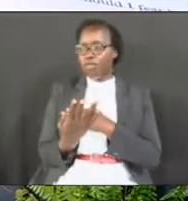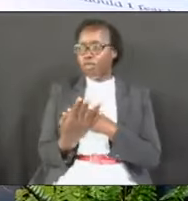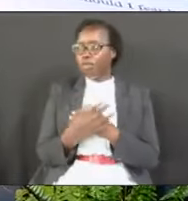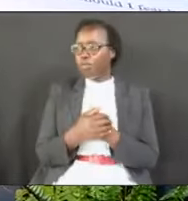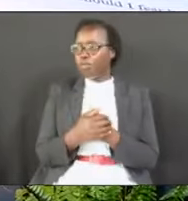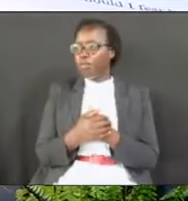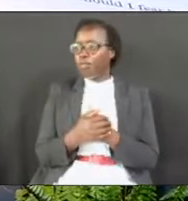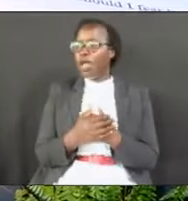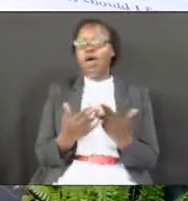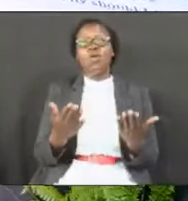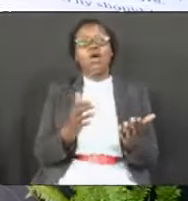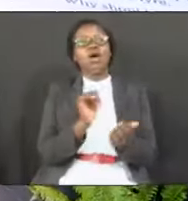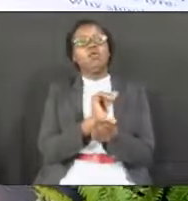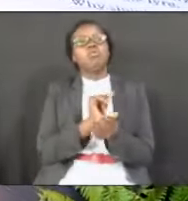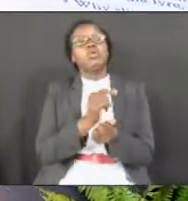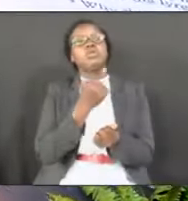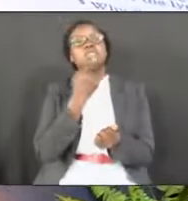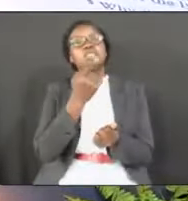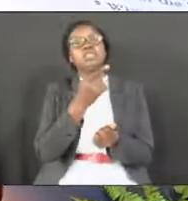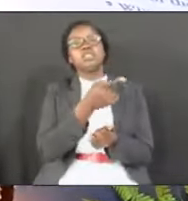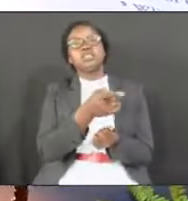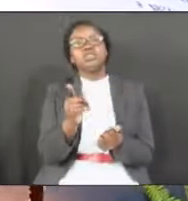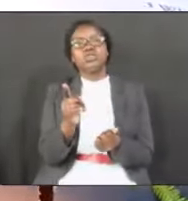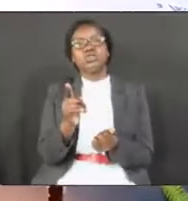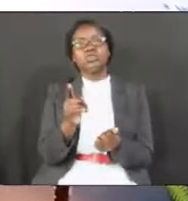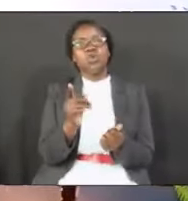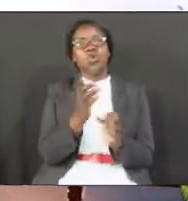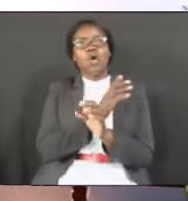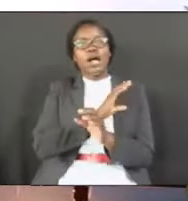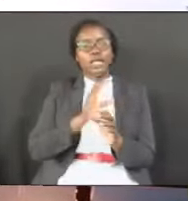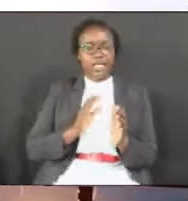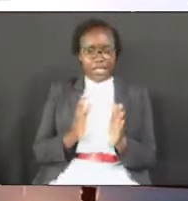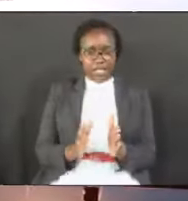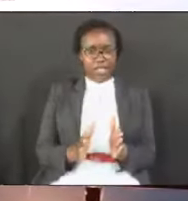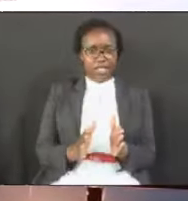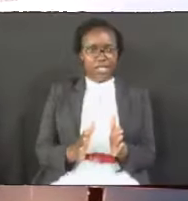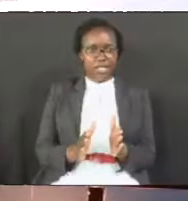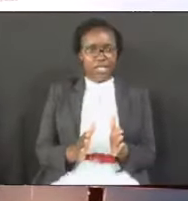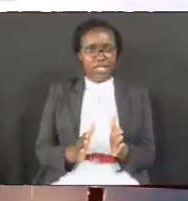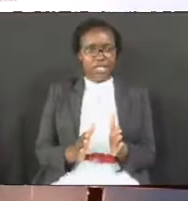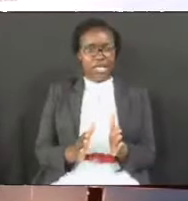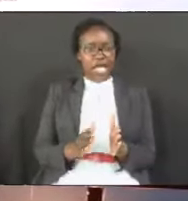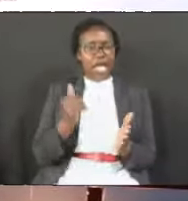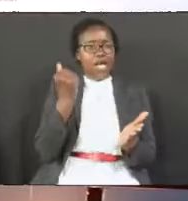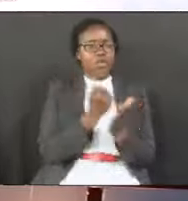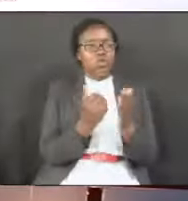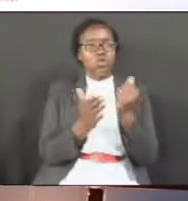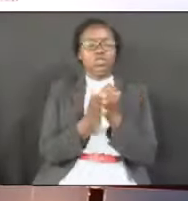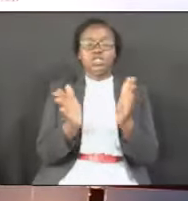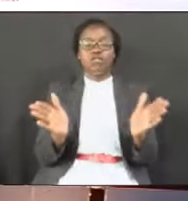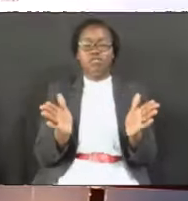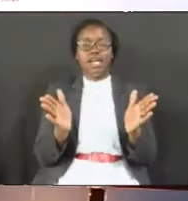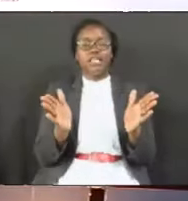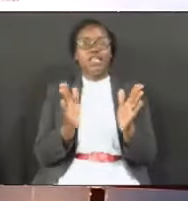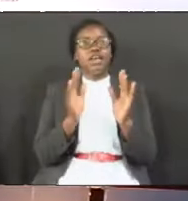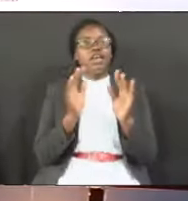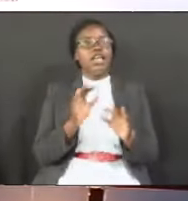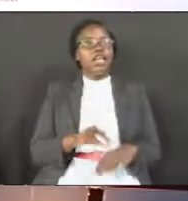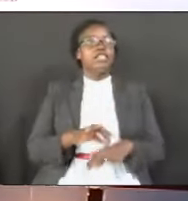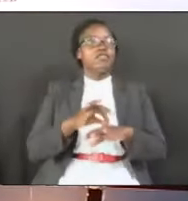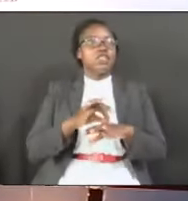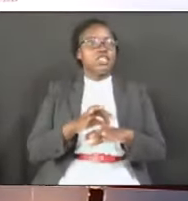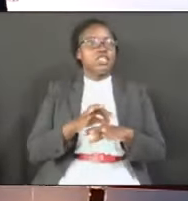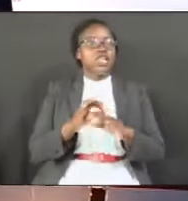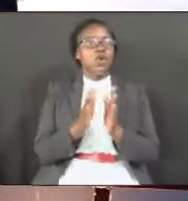24, where Paul says, those who are Christ's have crucified the flesh with